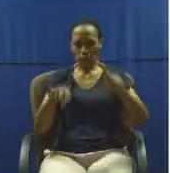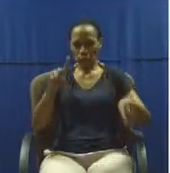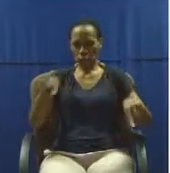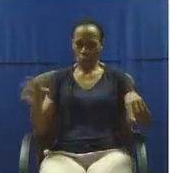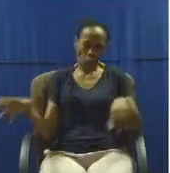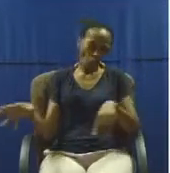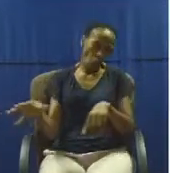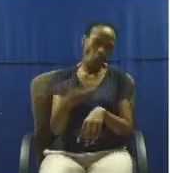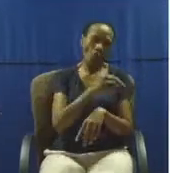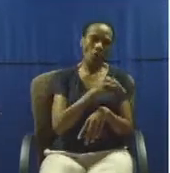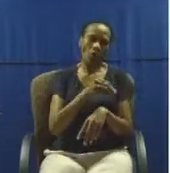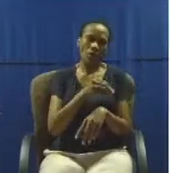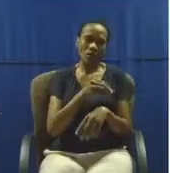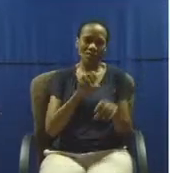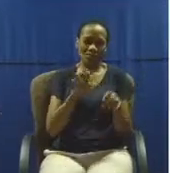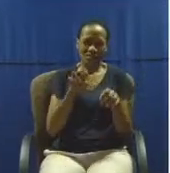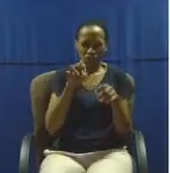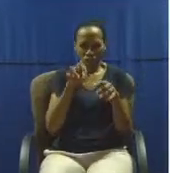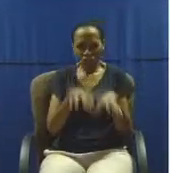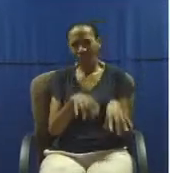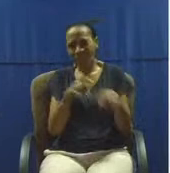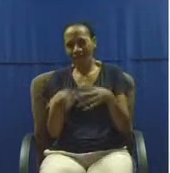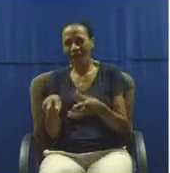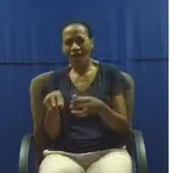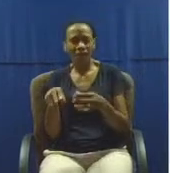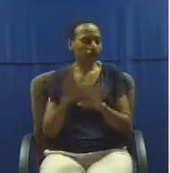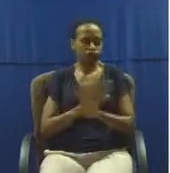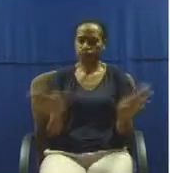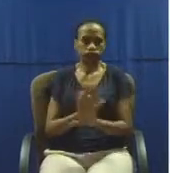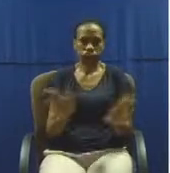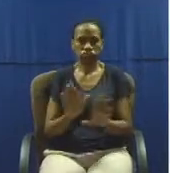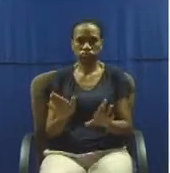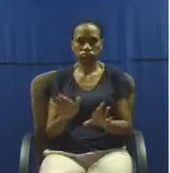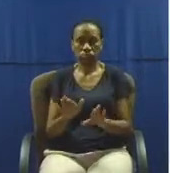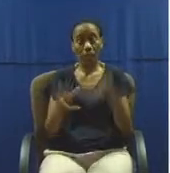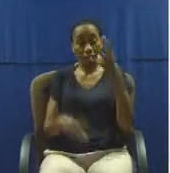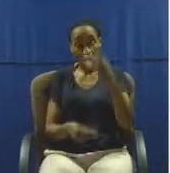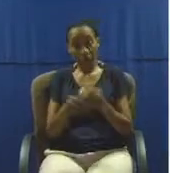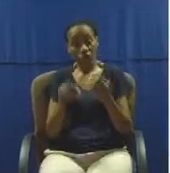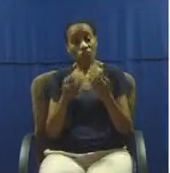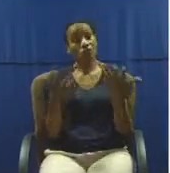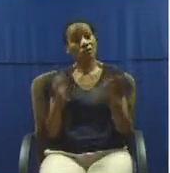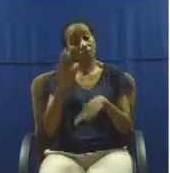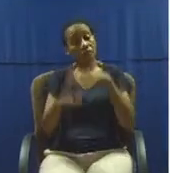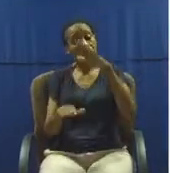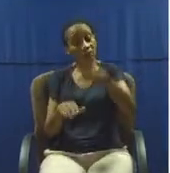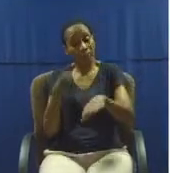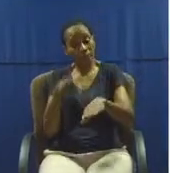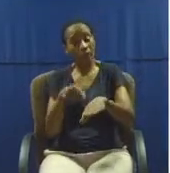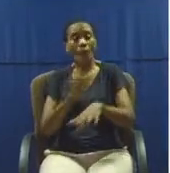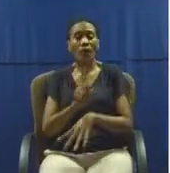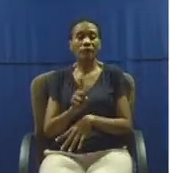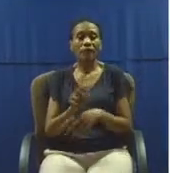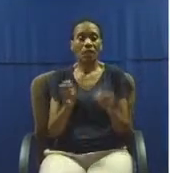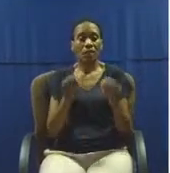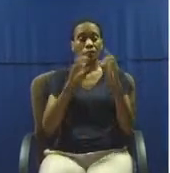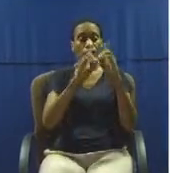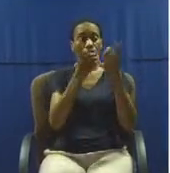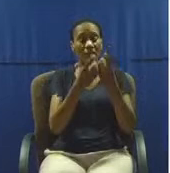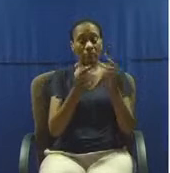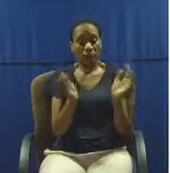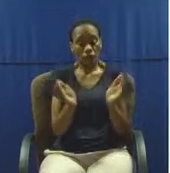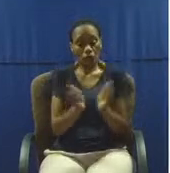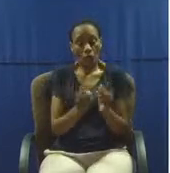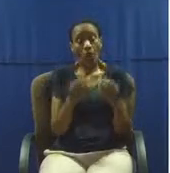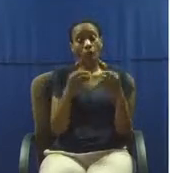not to stifle them. In addition to the measures, the Department of Small Business